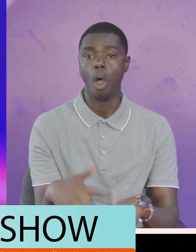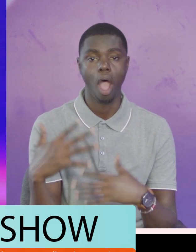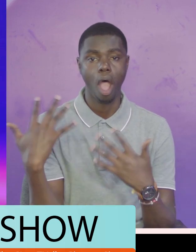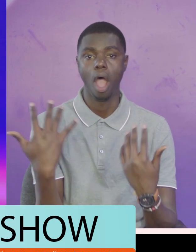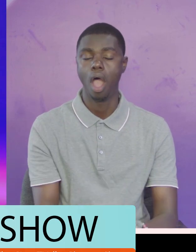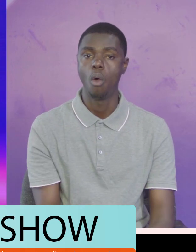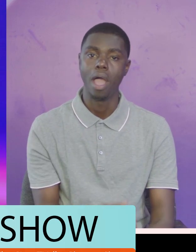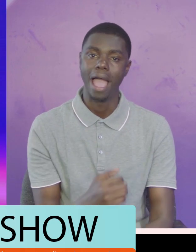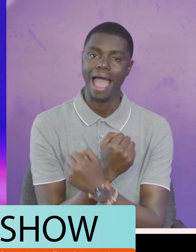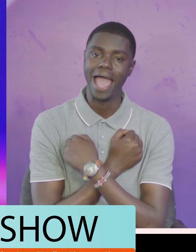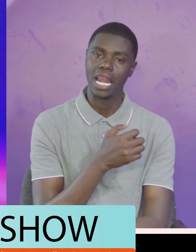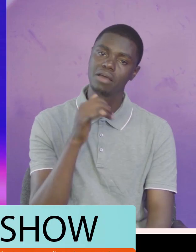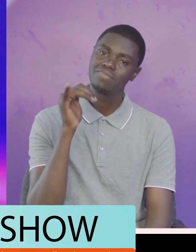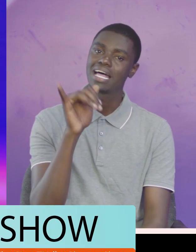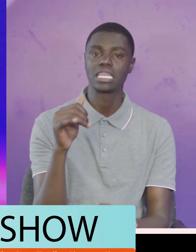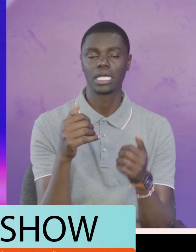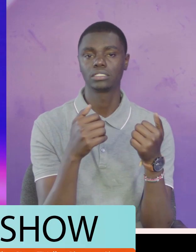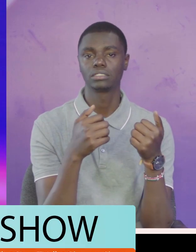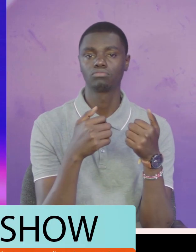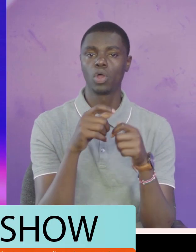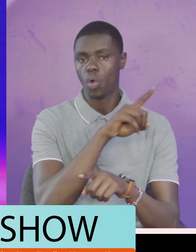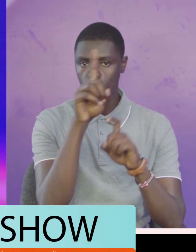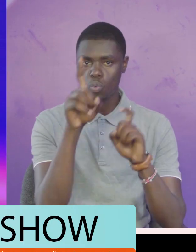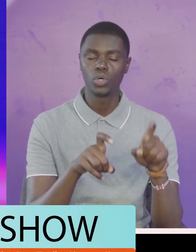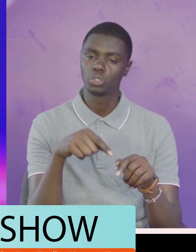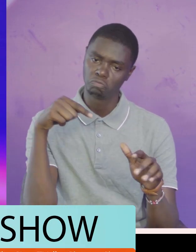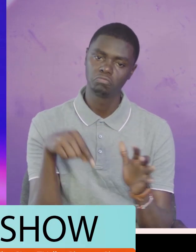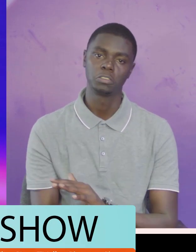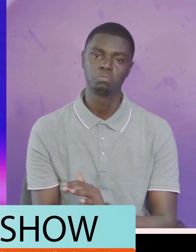Wow, I love that question. It's a deep one.